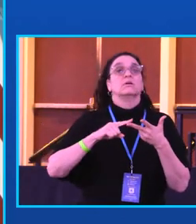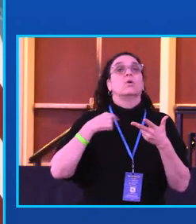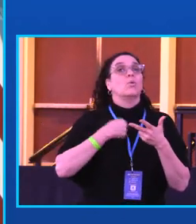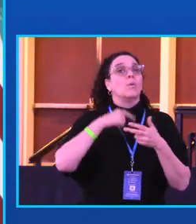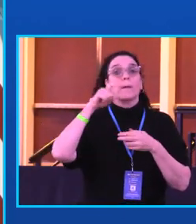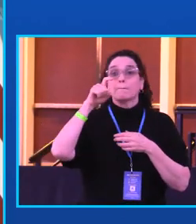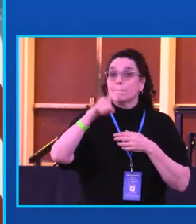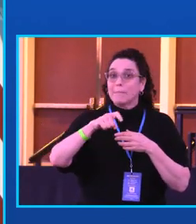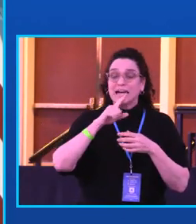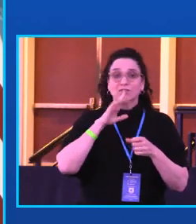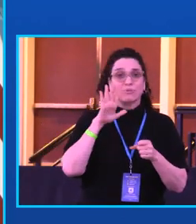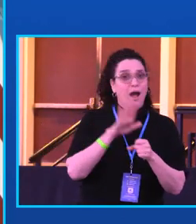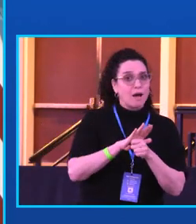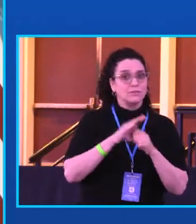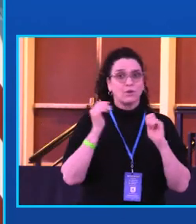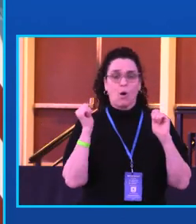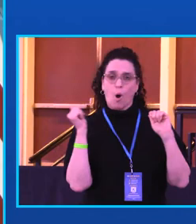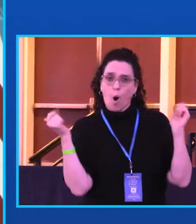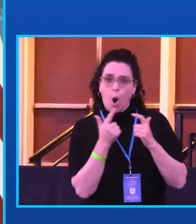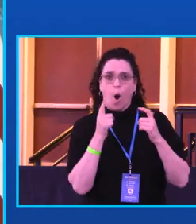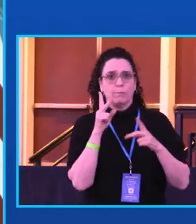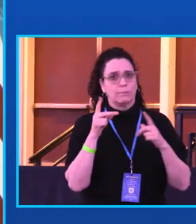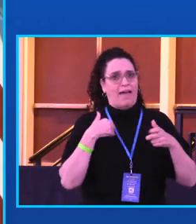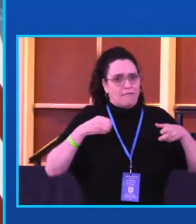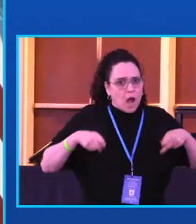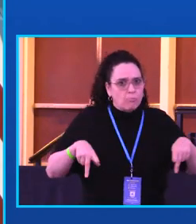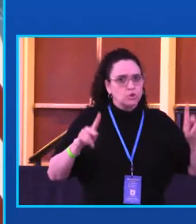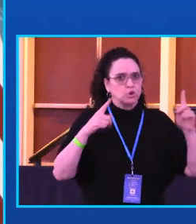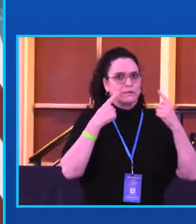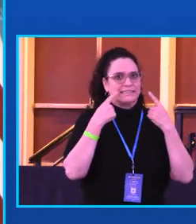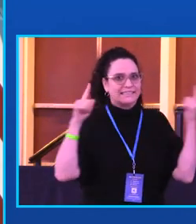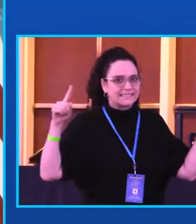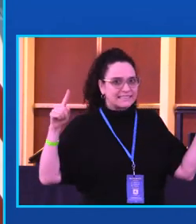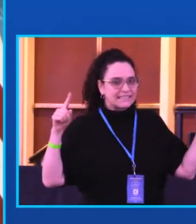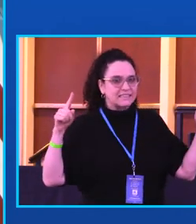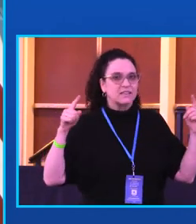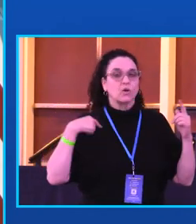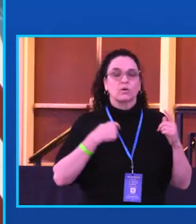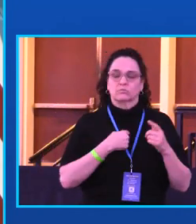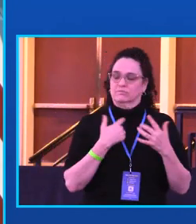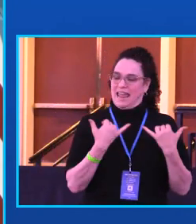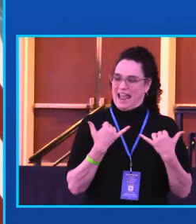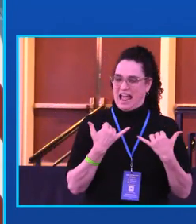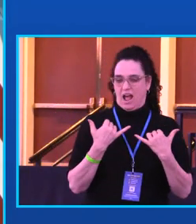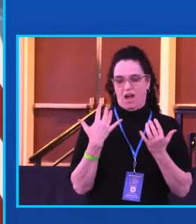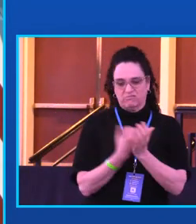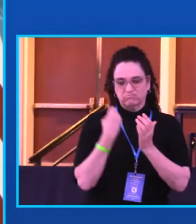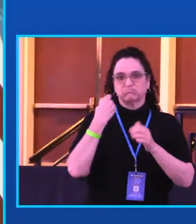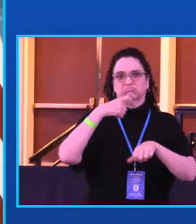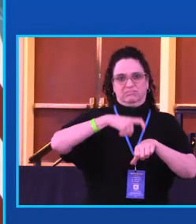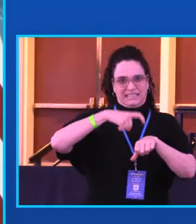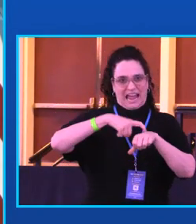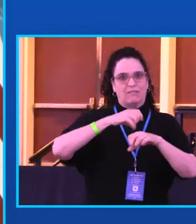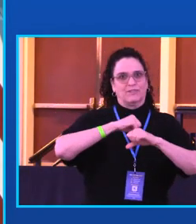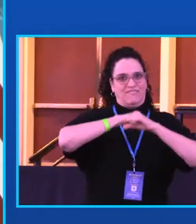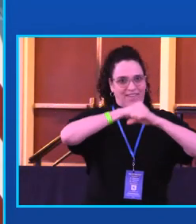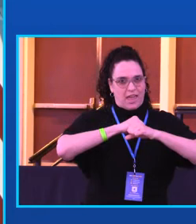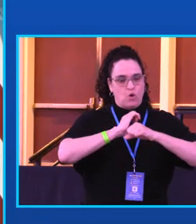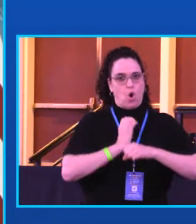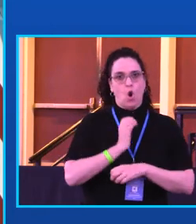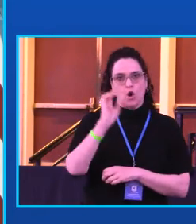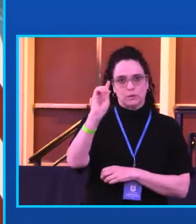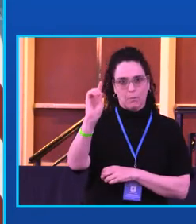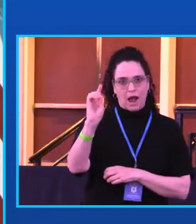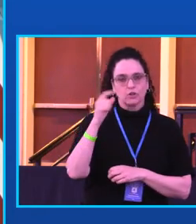that everyone has an opportunity to succeed. It is time to defend our democracy and be vigilant in